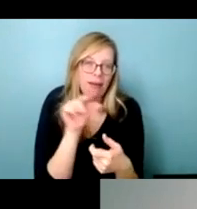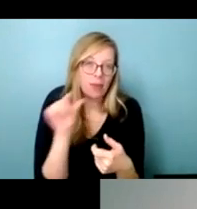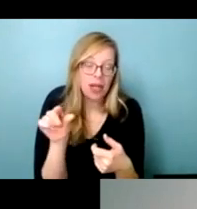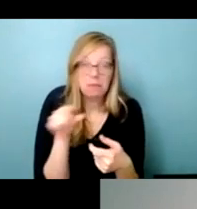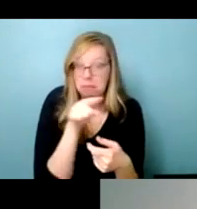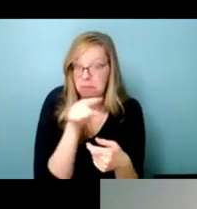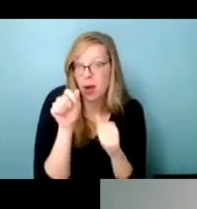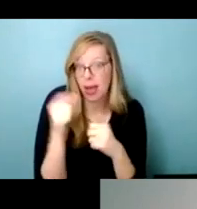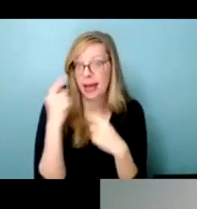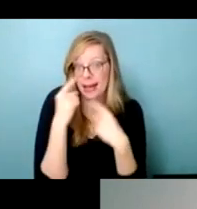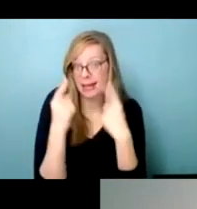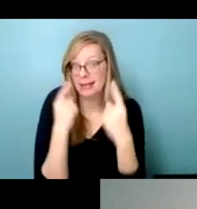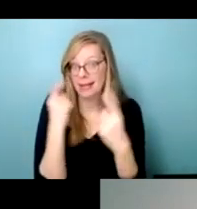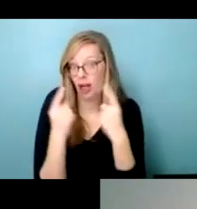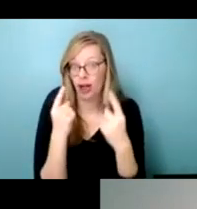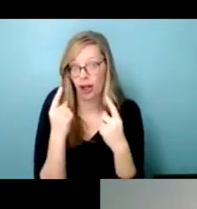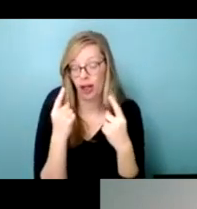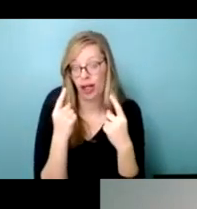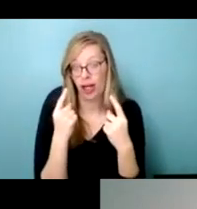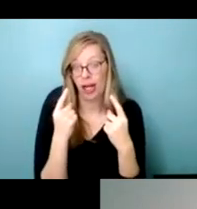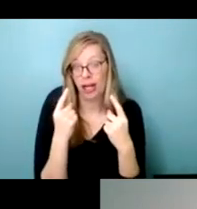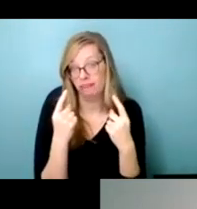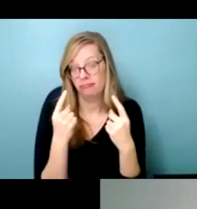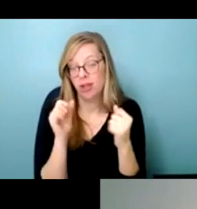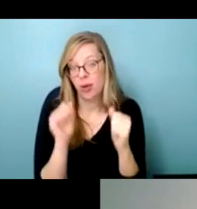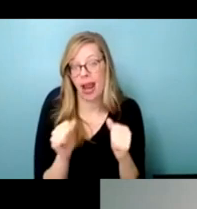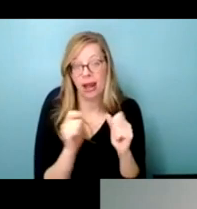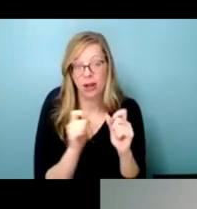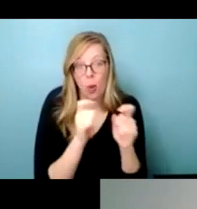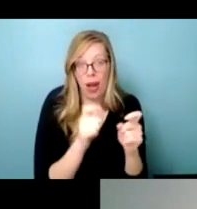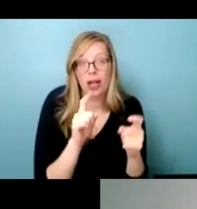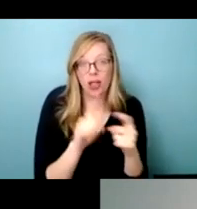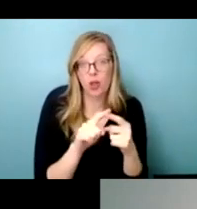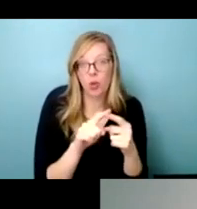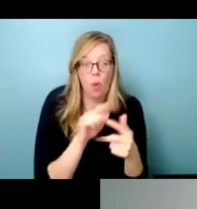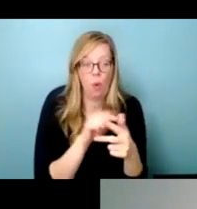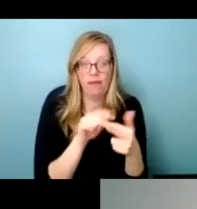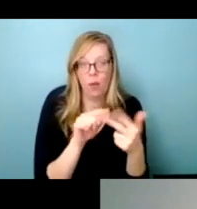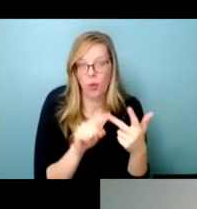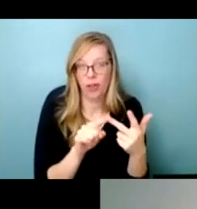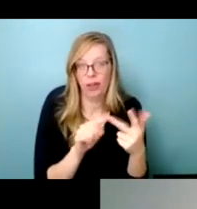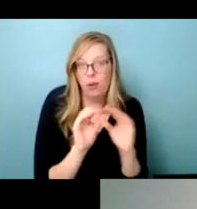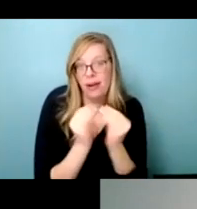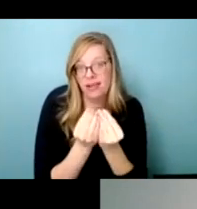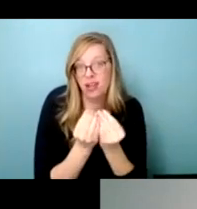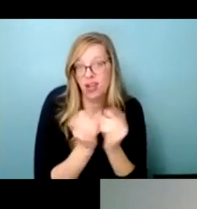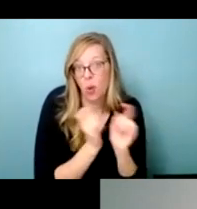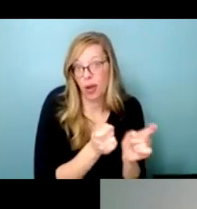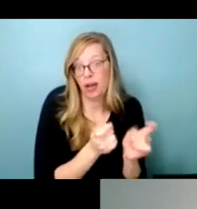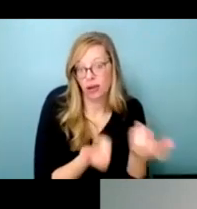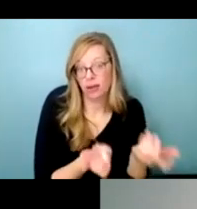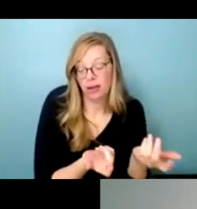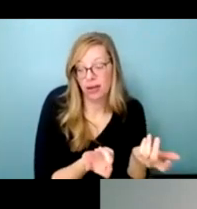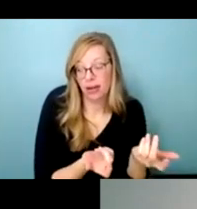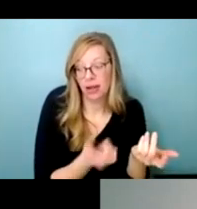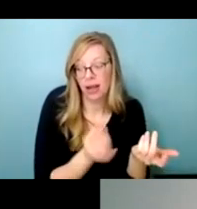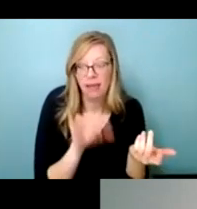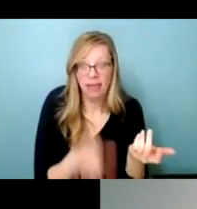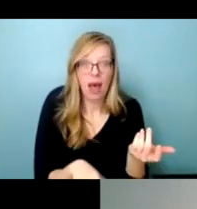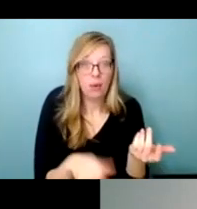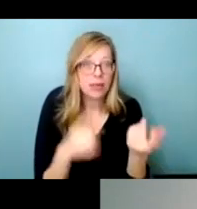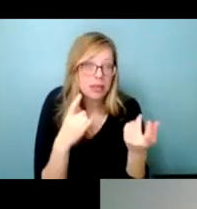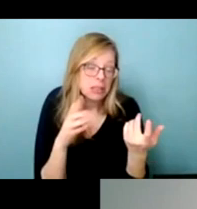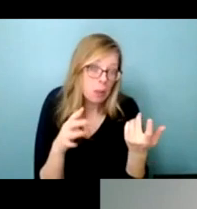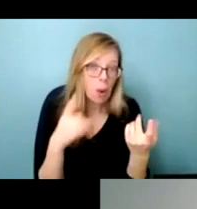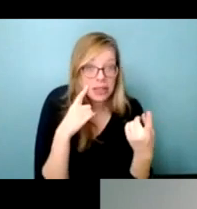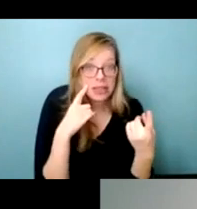consider putting it towards these three organizations as a donation. It was a somewhat of a